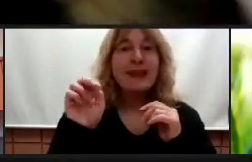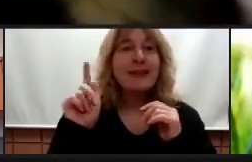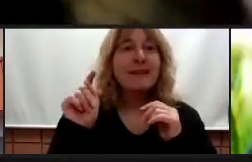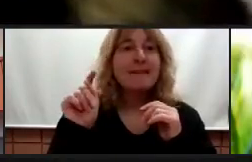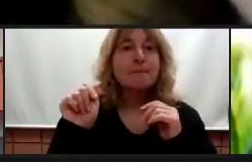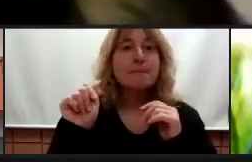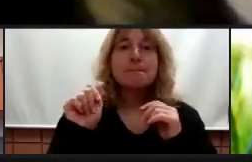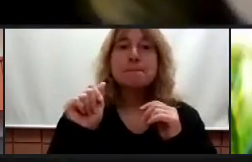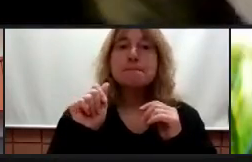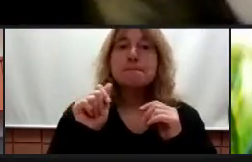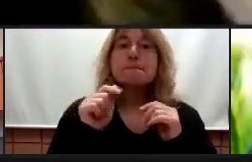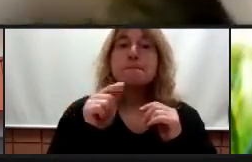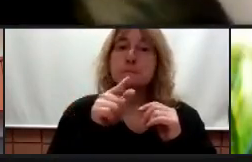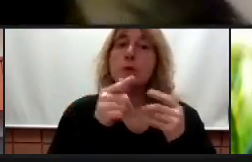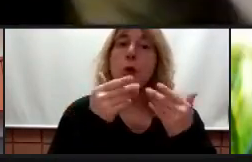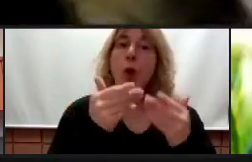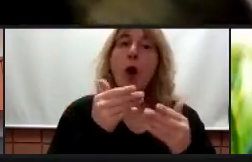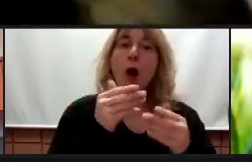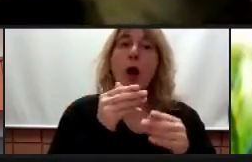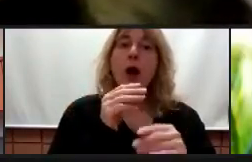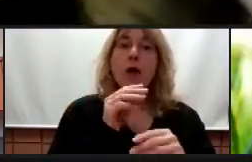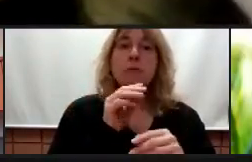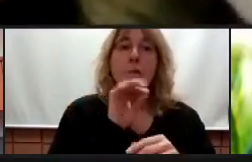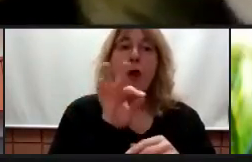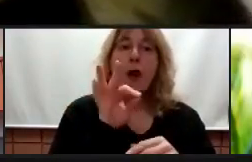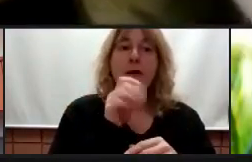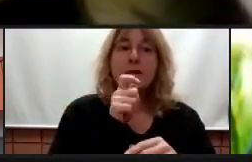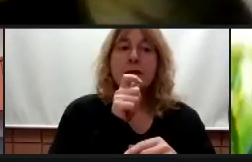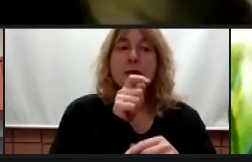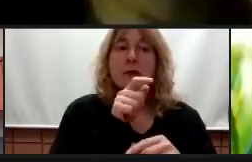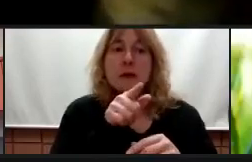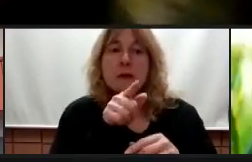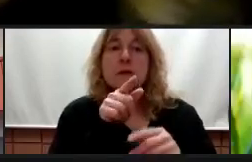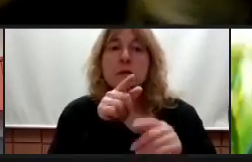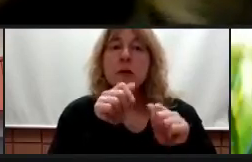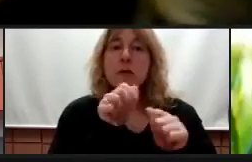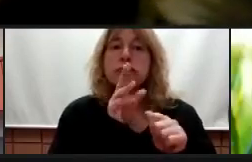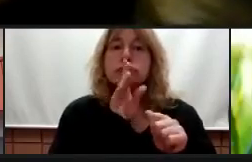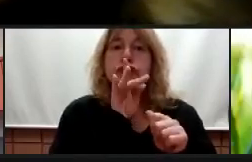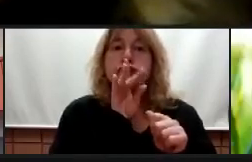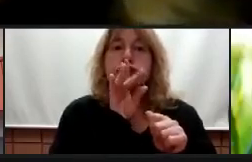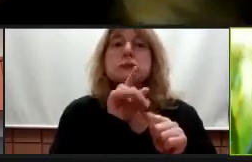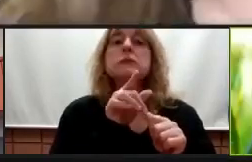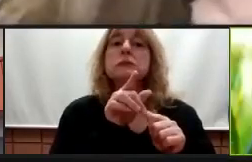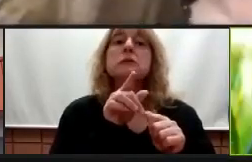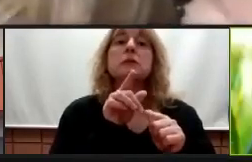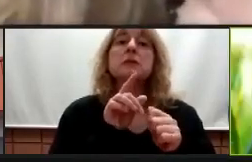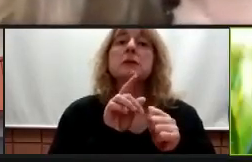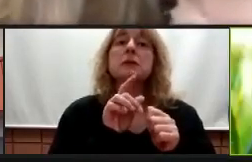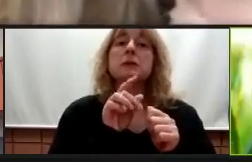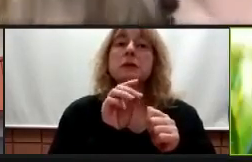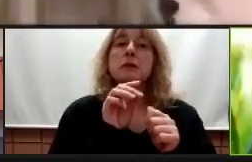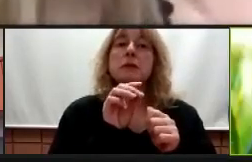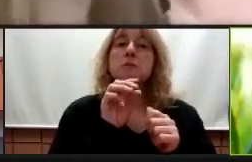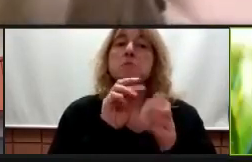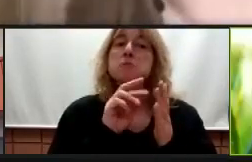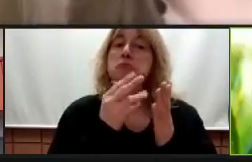You're off mute, so why don't you go ahead and start, and then I will kick it to Ironetta. Okay, sounds good. So